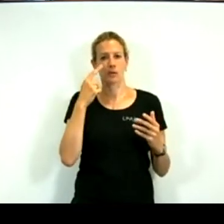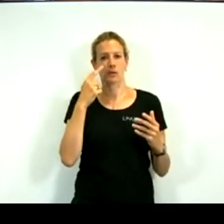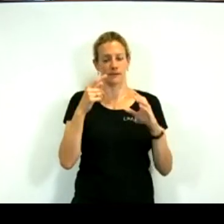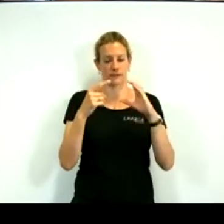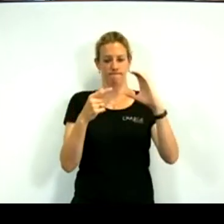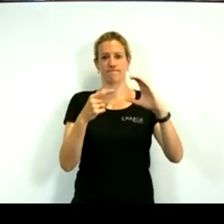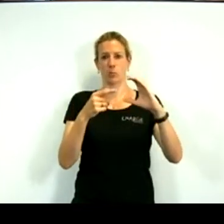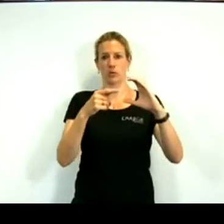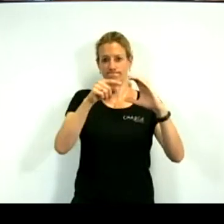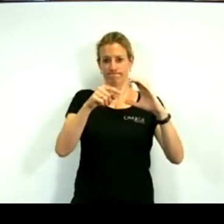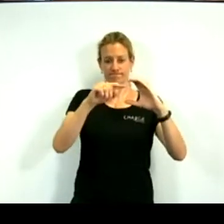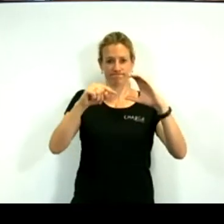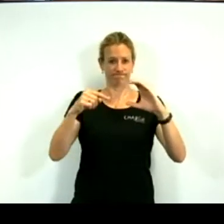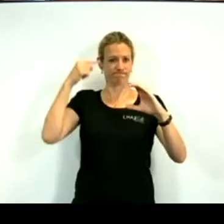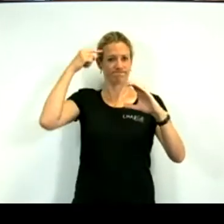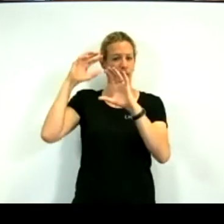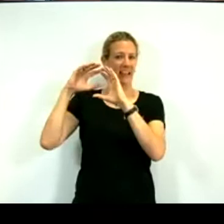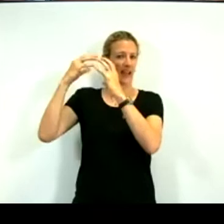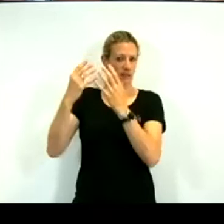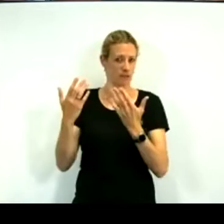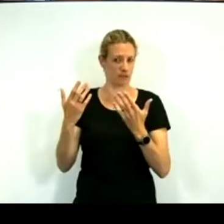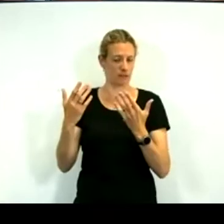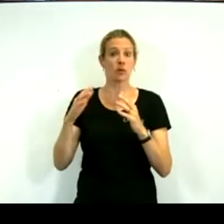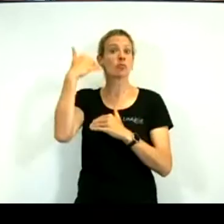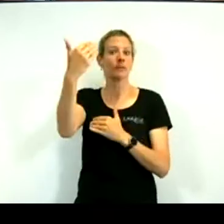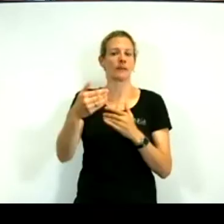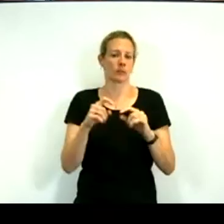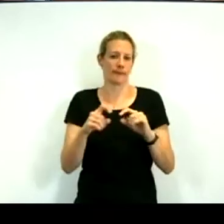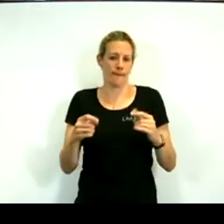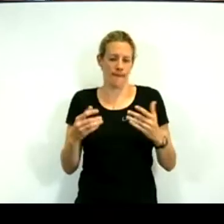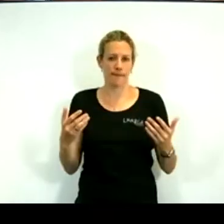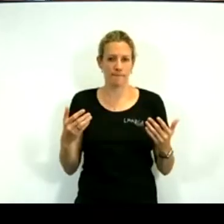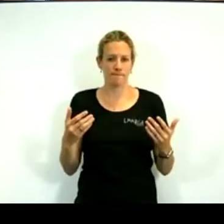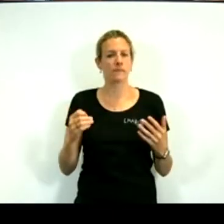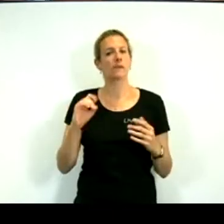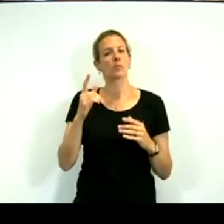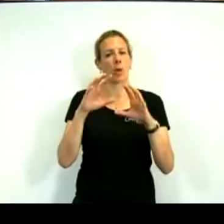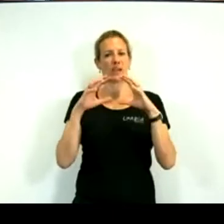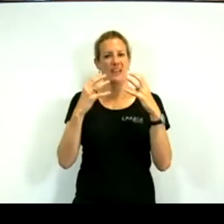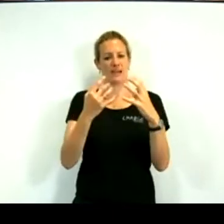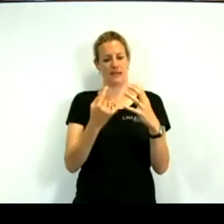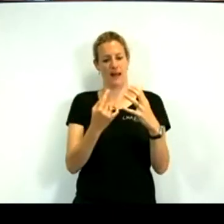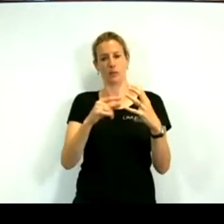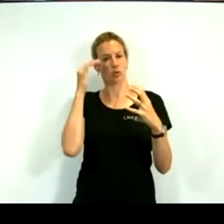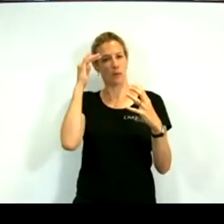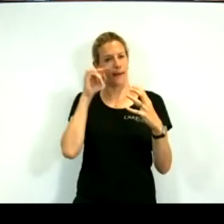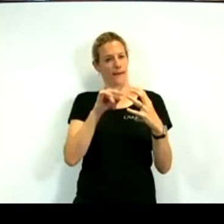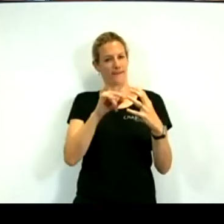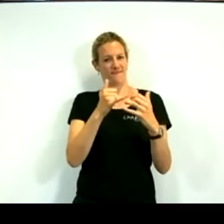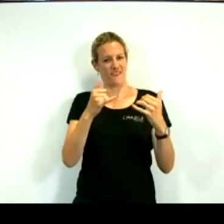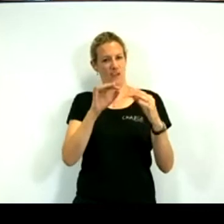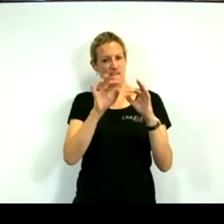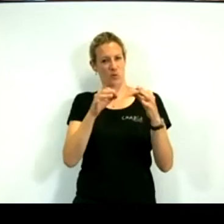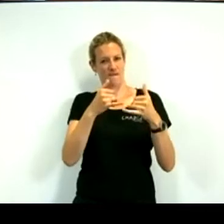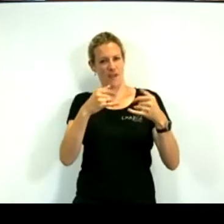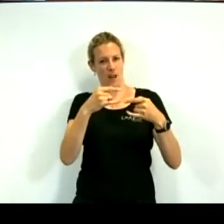later. We also have to think about the brain itself because a very large number of children